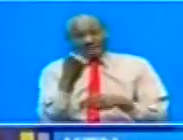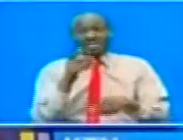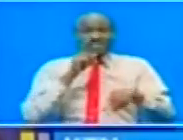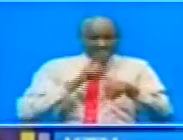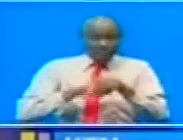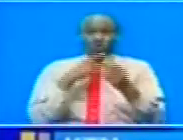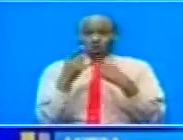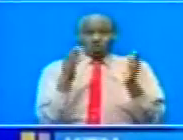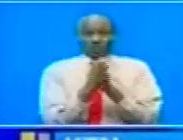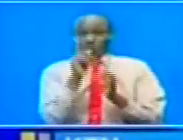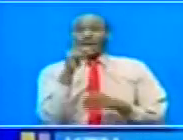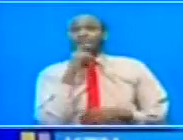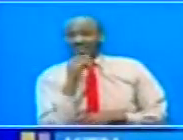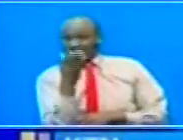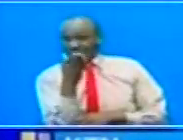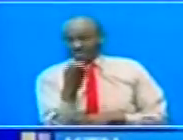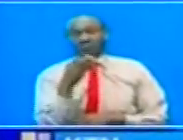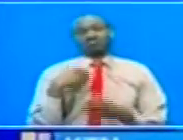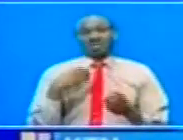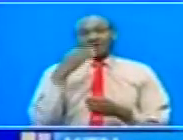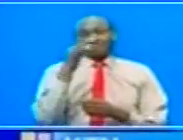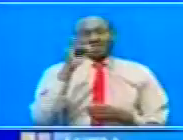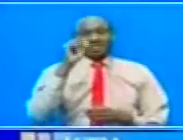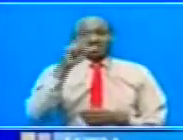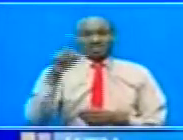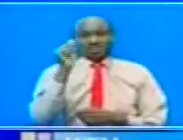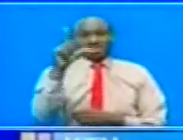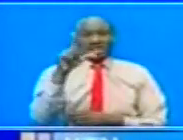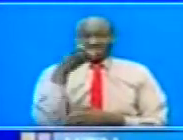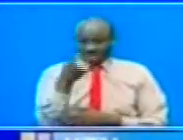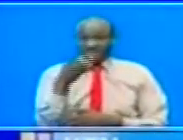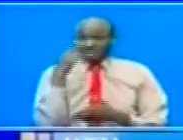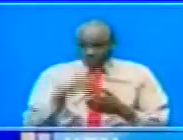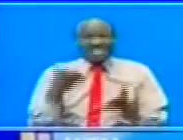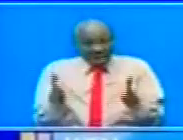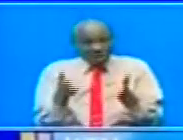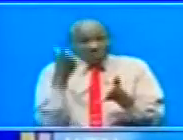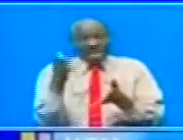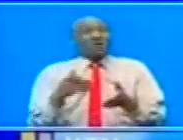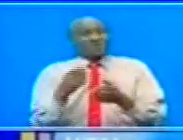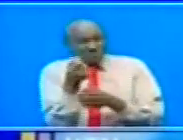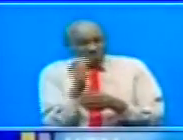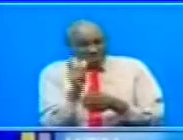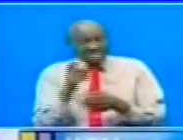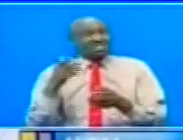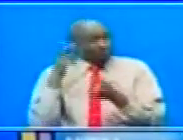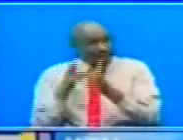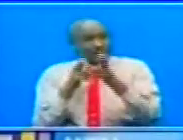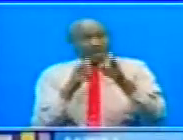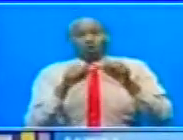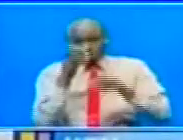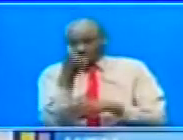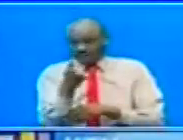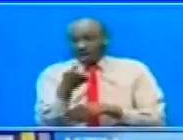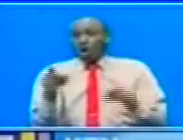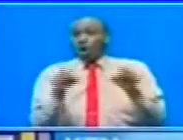to our man on the ground, Faisal Abdulrahman, gunfire could still be heard. That is a few minutes ago. We're also getting